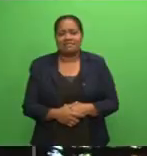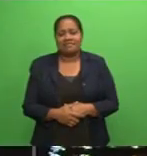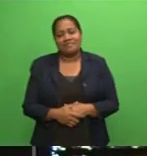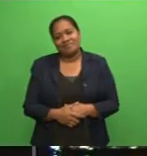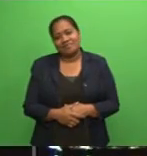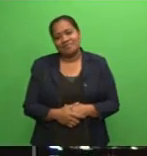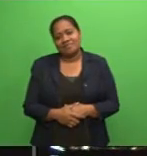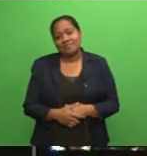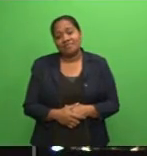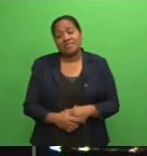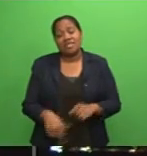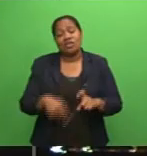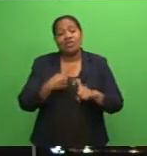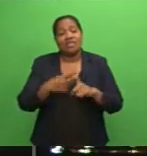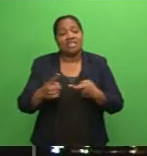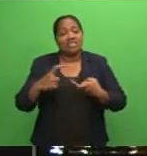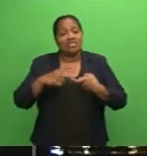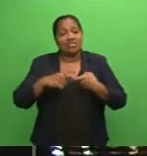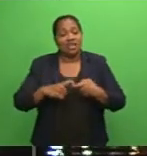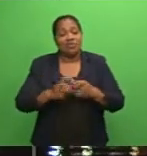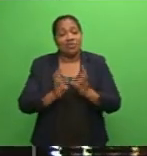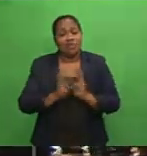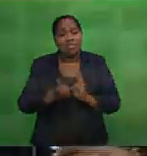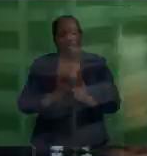And Kritika joins you now with the latest in weather.